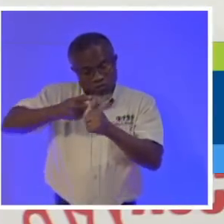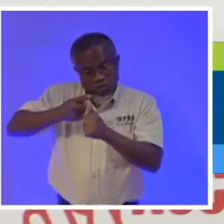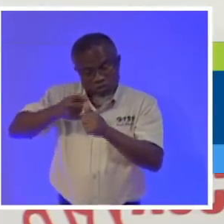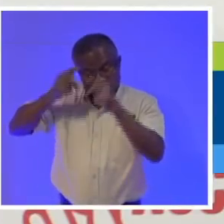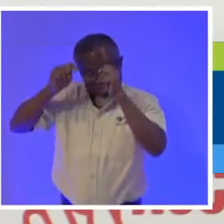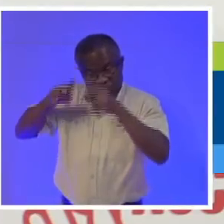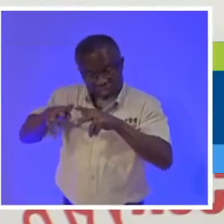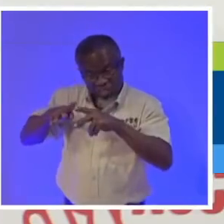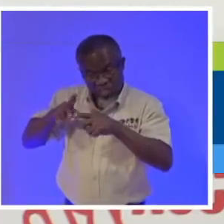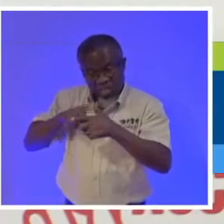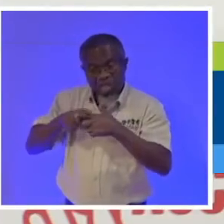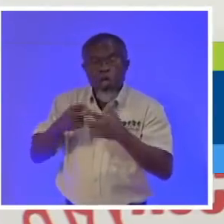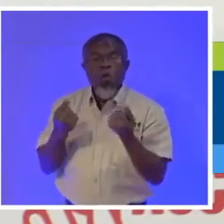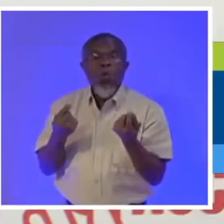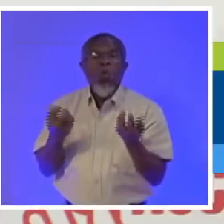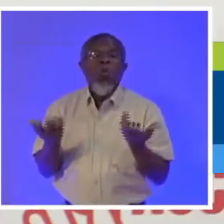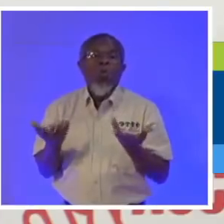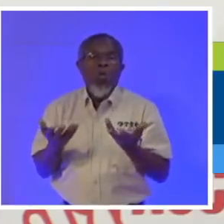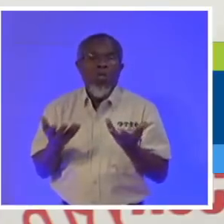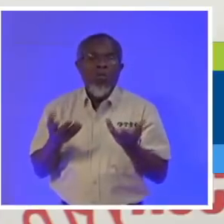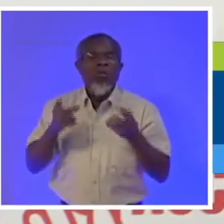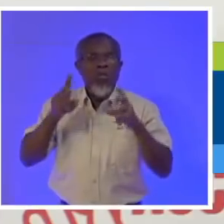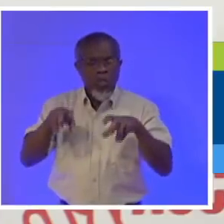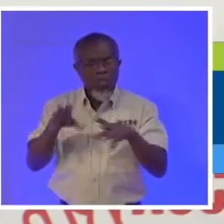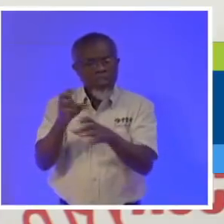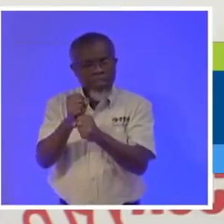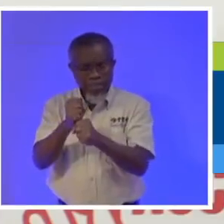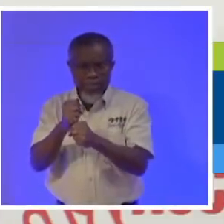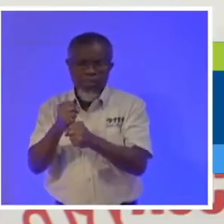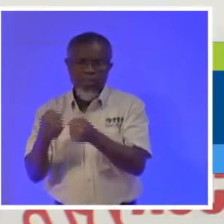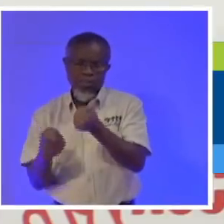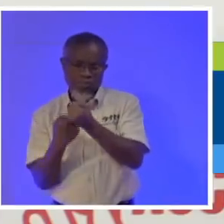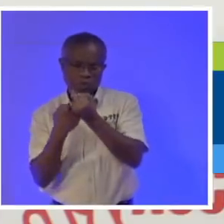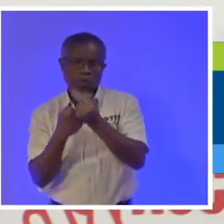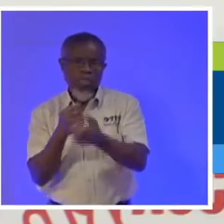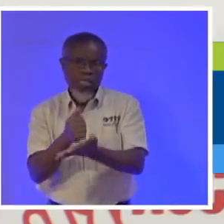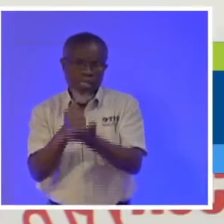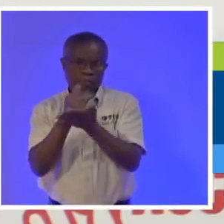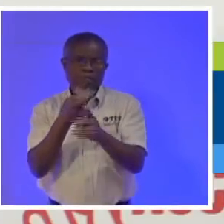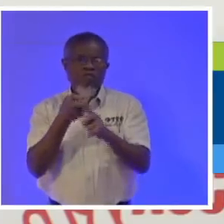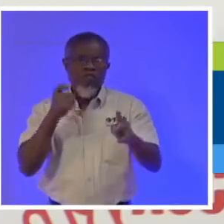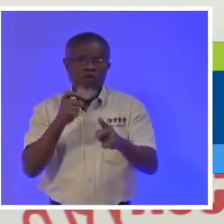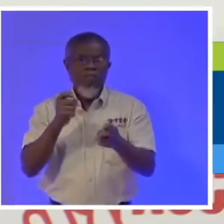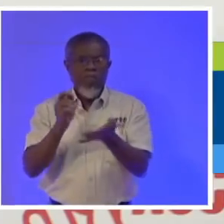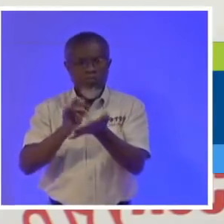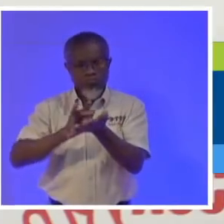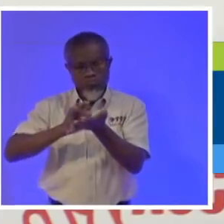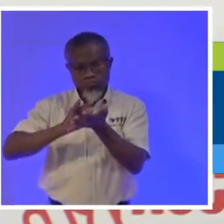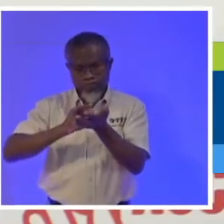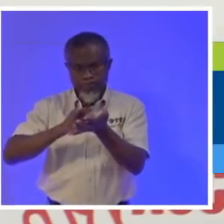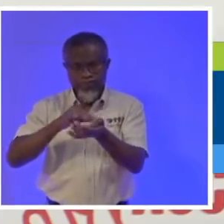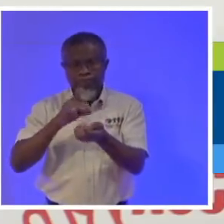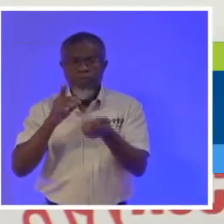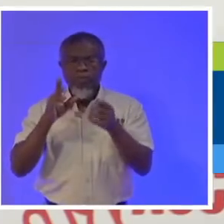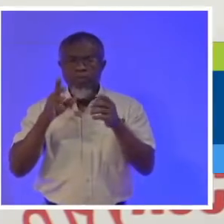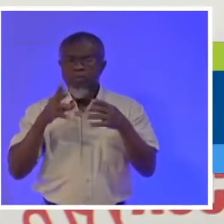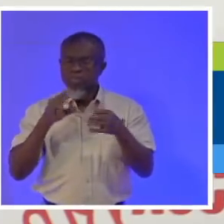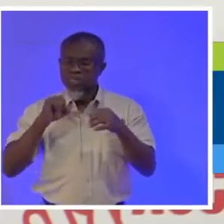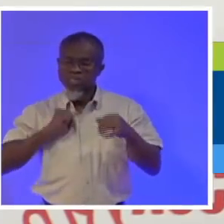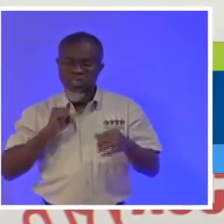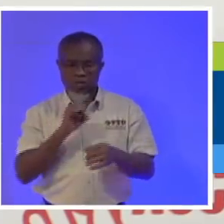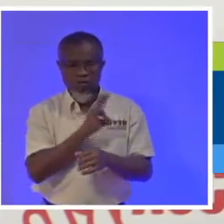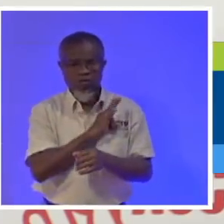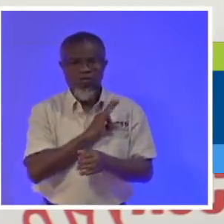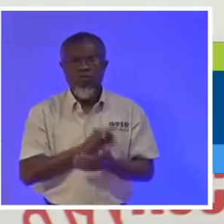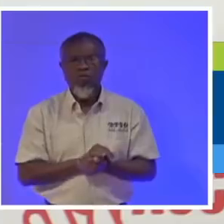the population to seek the guidance of the health professionals in both interpreting and then in responding to whatever result they